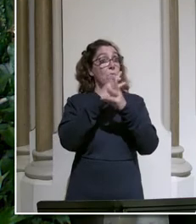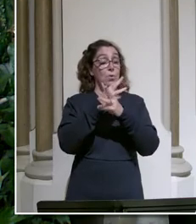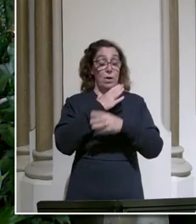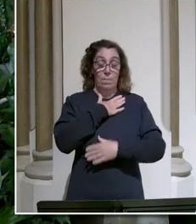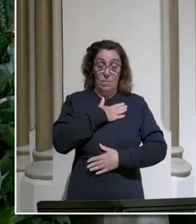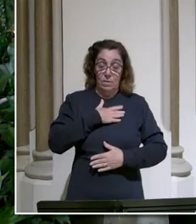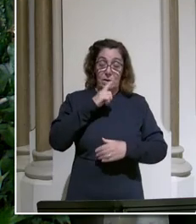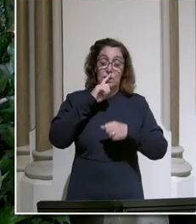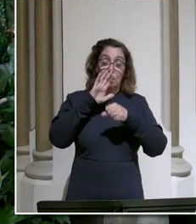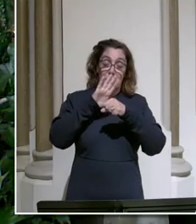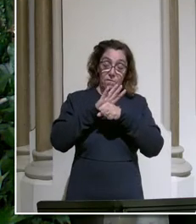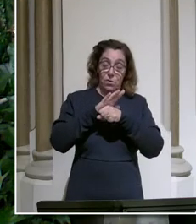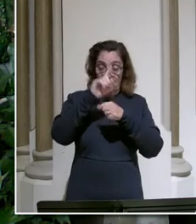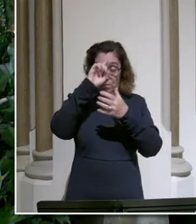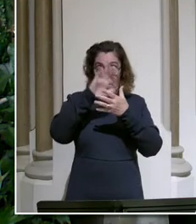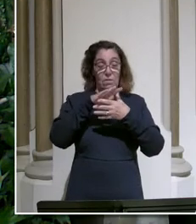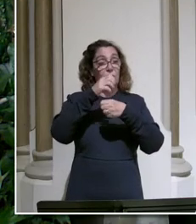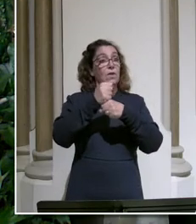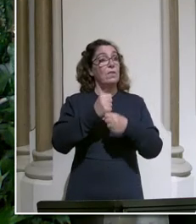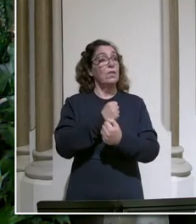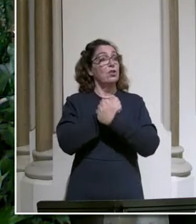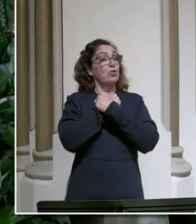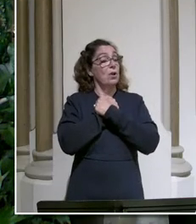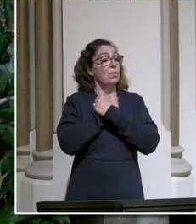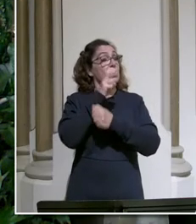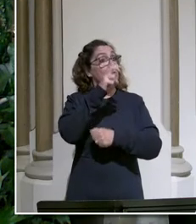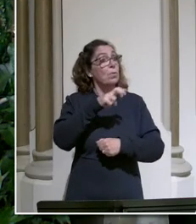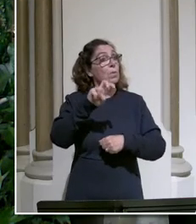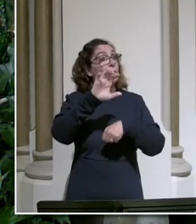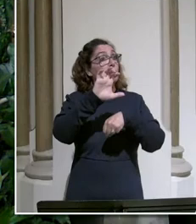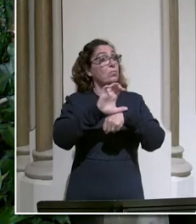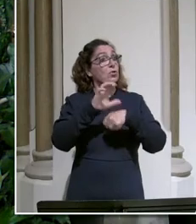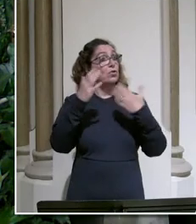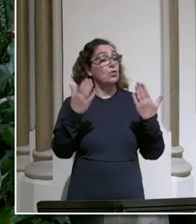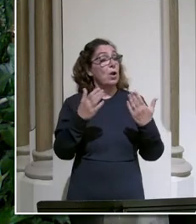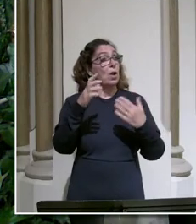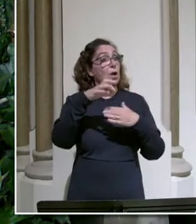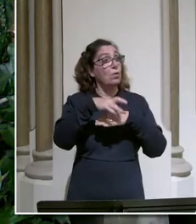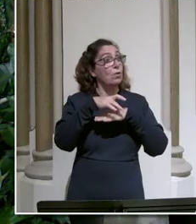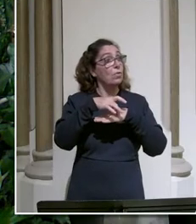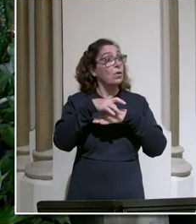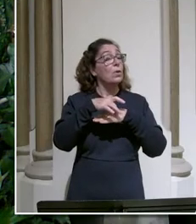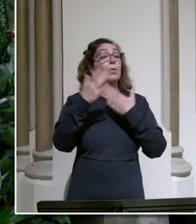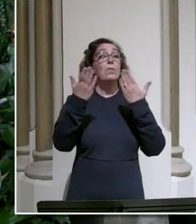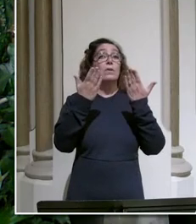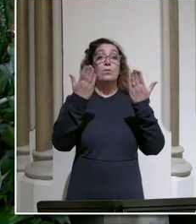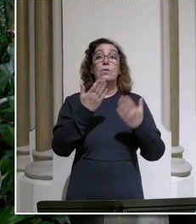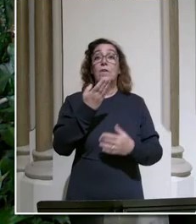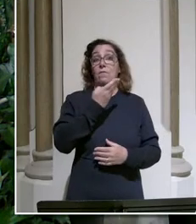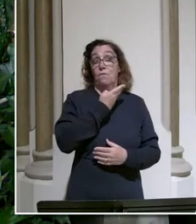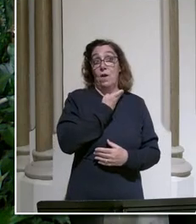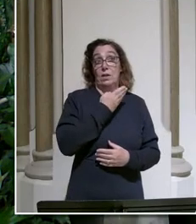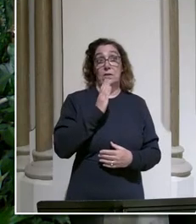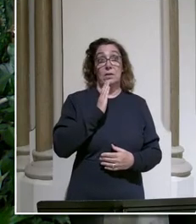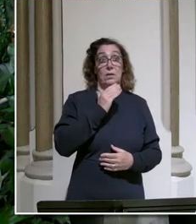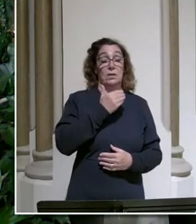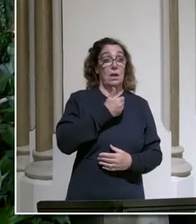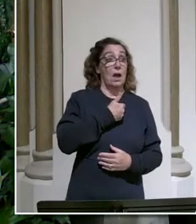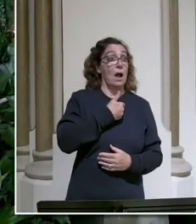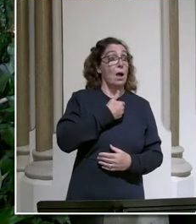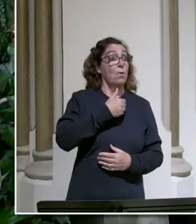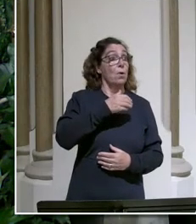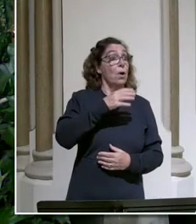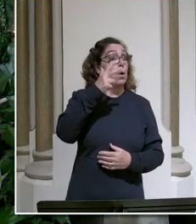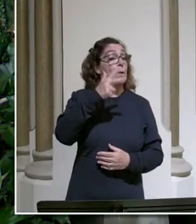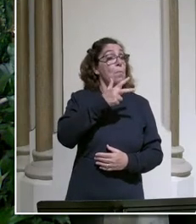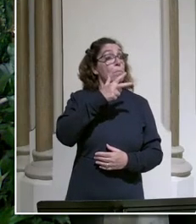pleased to confirm in faith and charity your pilgrim church on earth, with your servant Francis our Pope, and Wilton our Bishop, the order